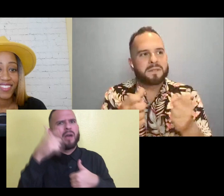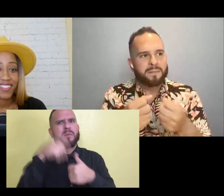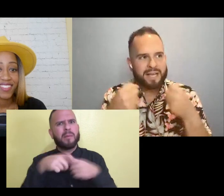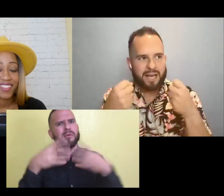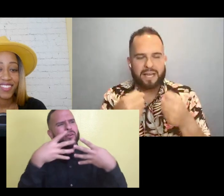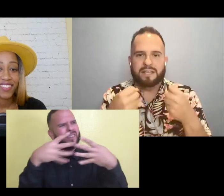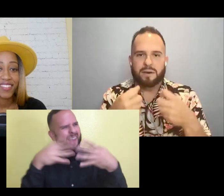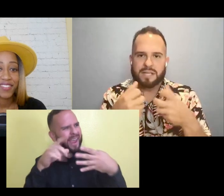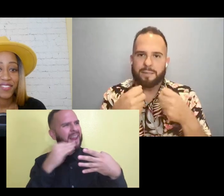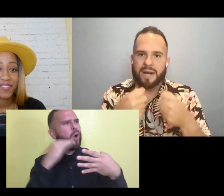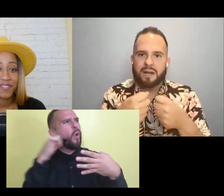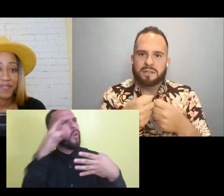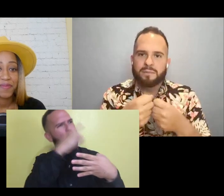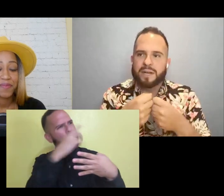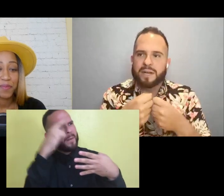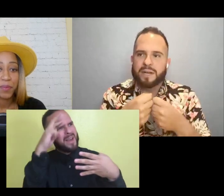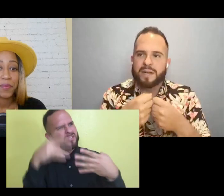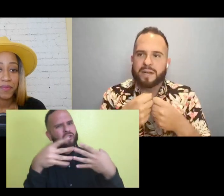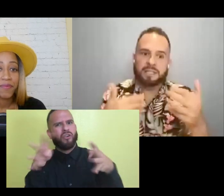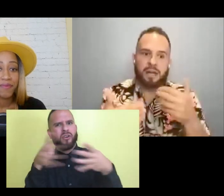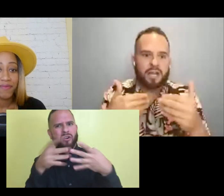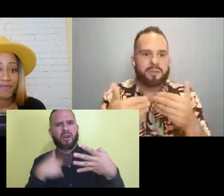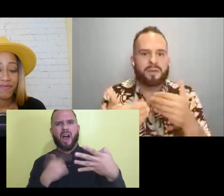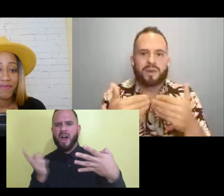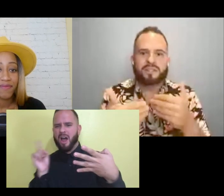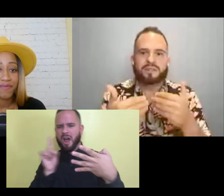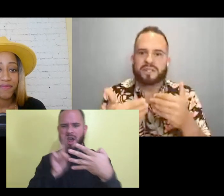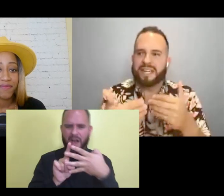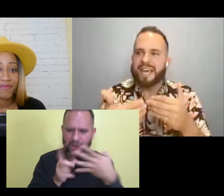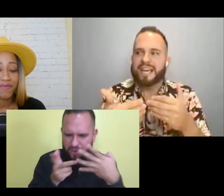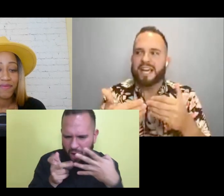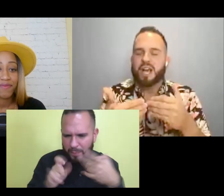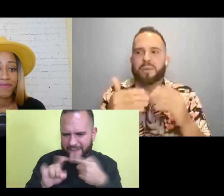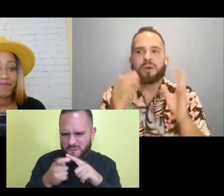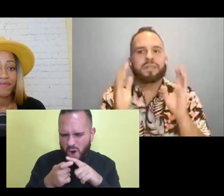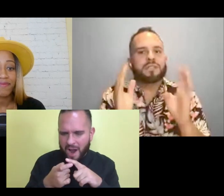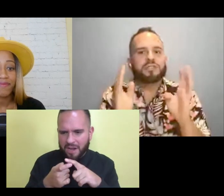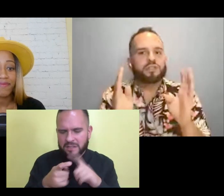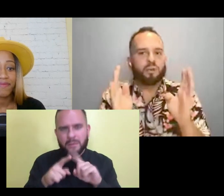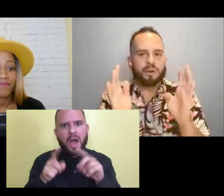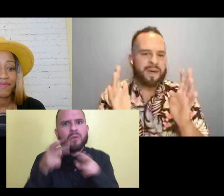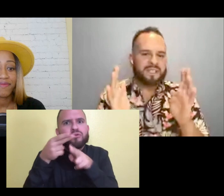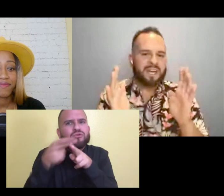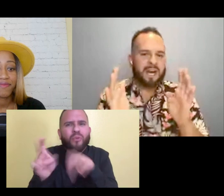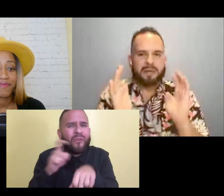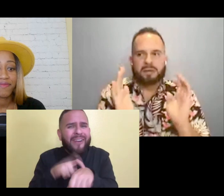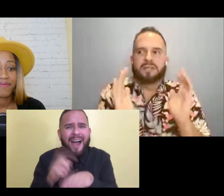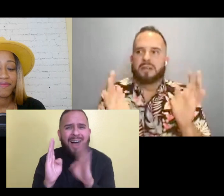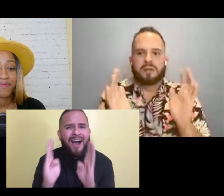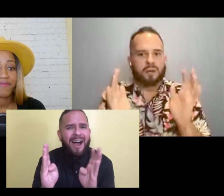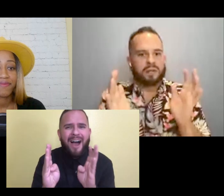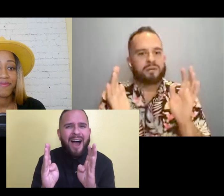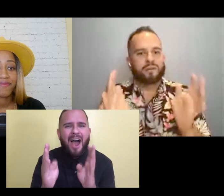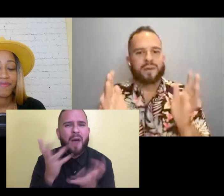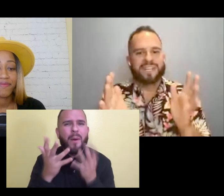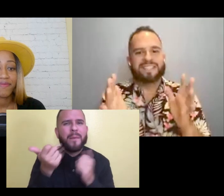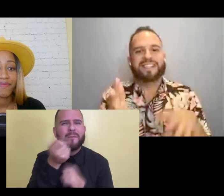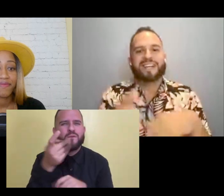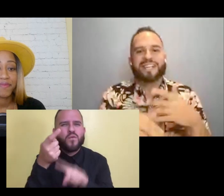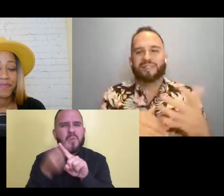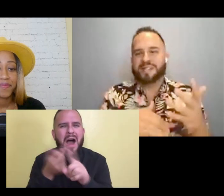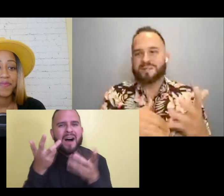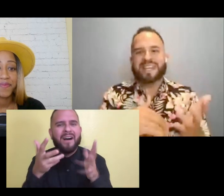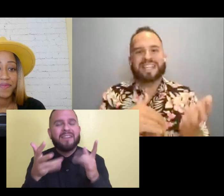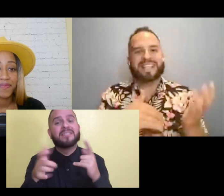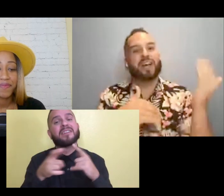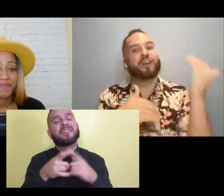running up to my gate that was at my house in Mexico and, like, talking to my friends through the gate. But it was such a short amount of time. Like, it was literally only a few months.